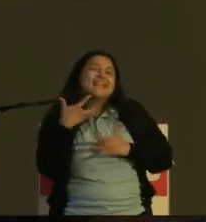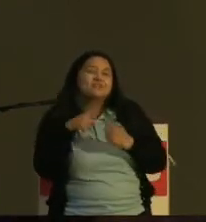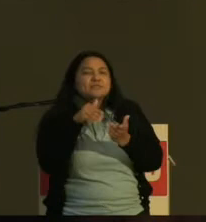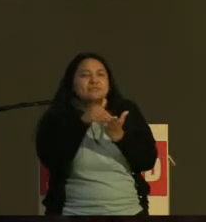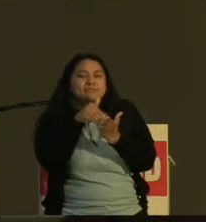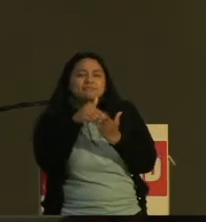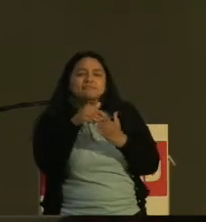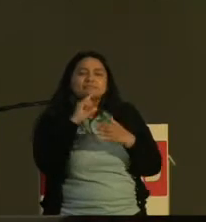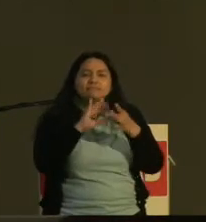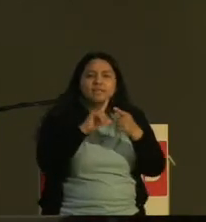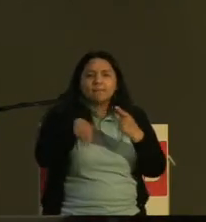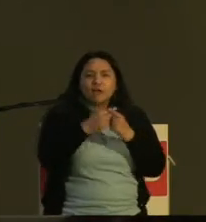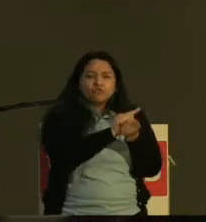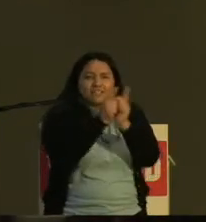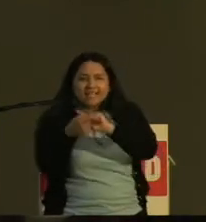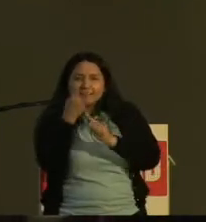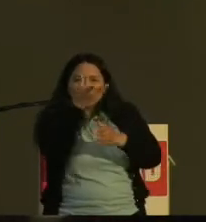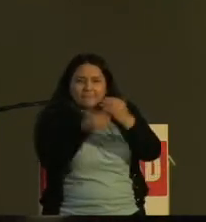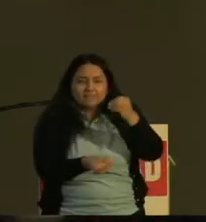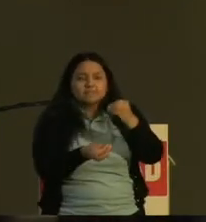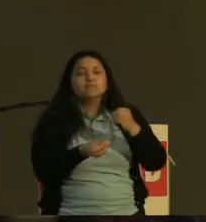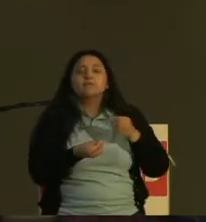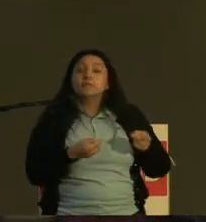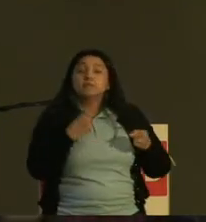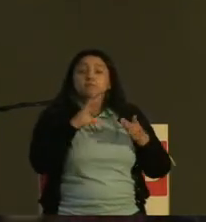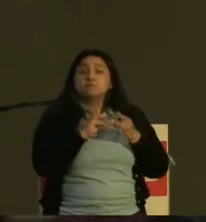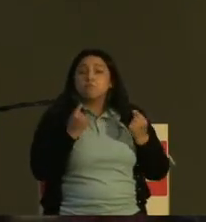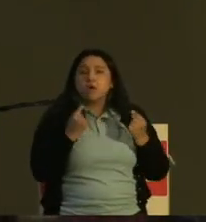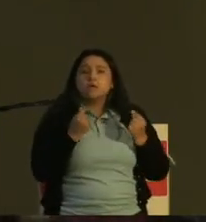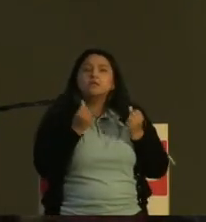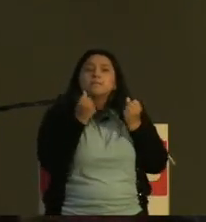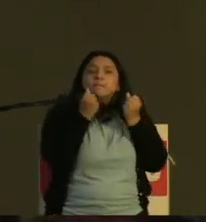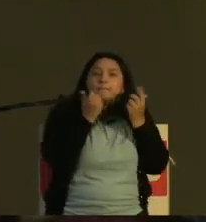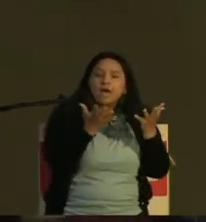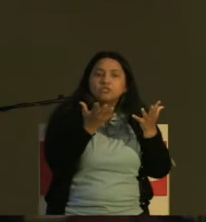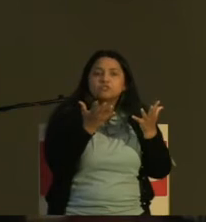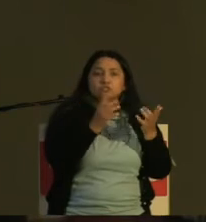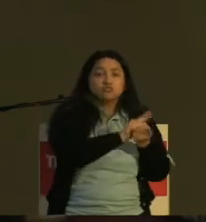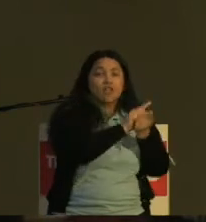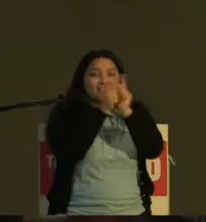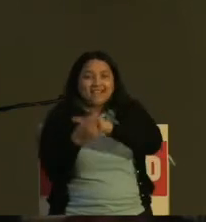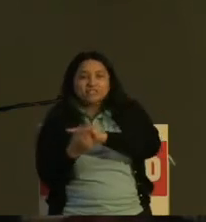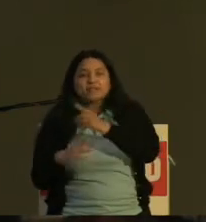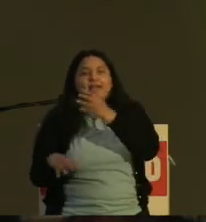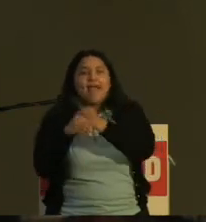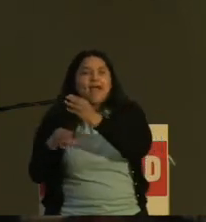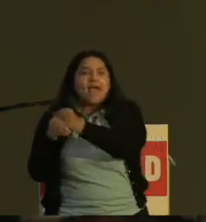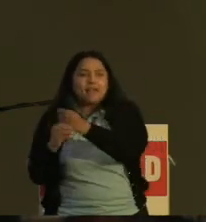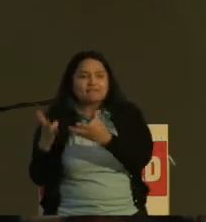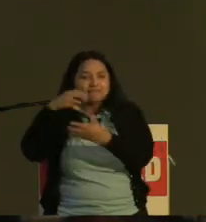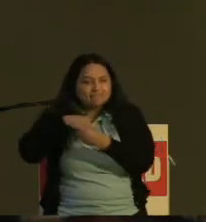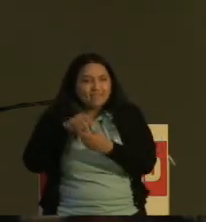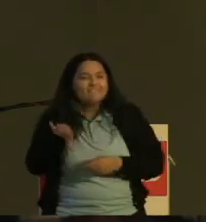in translation. He says, much is found in translation. I'm